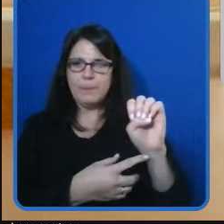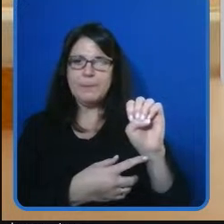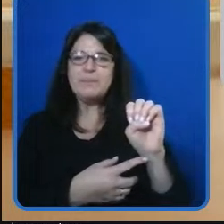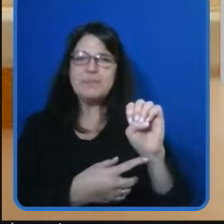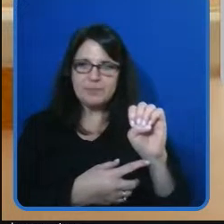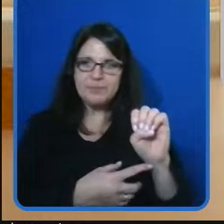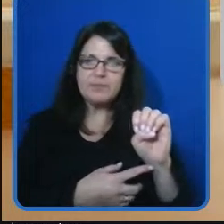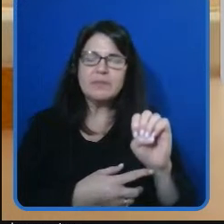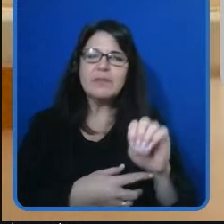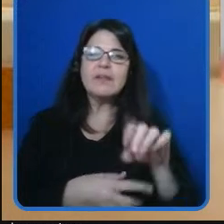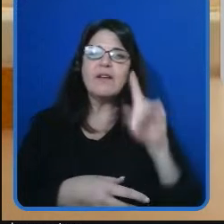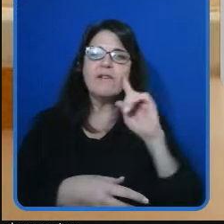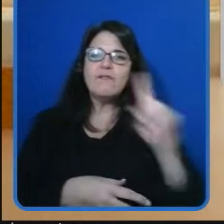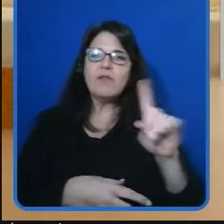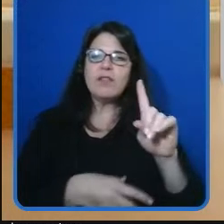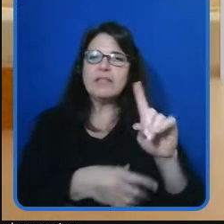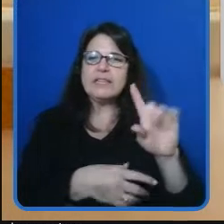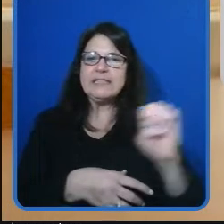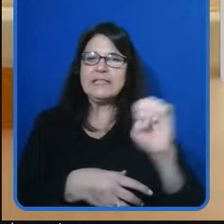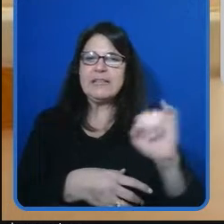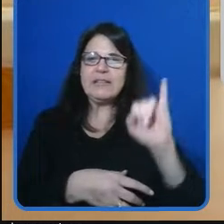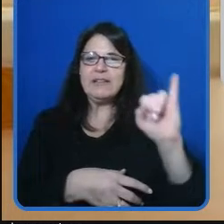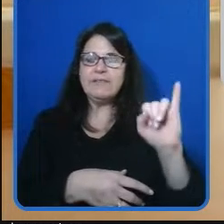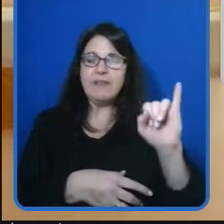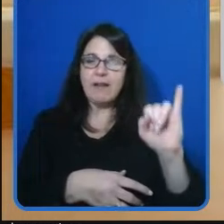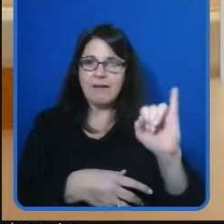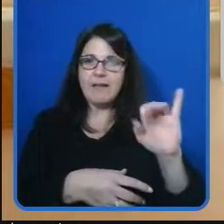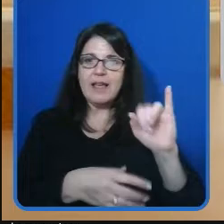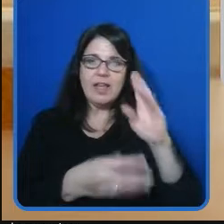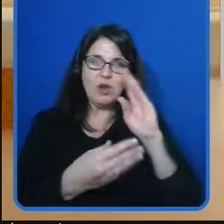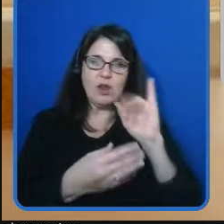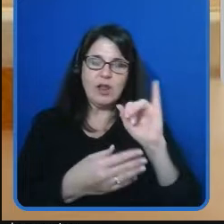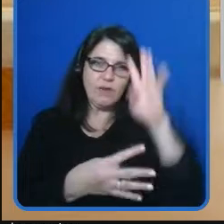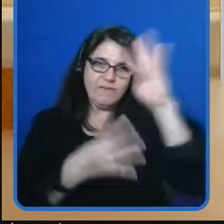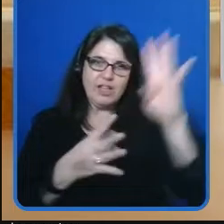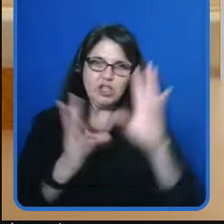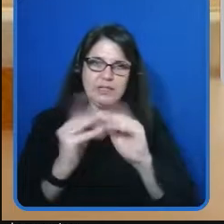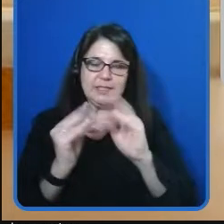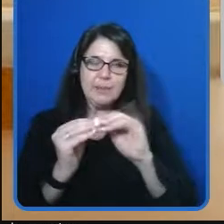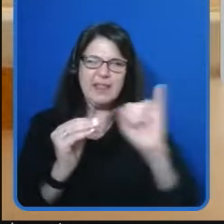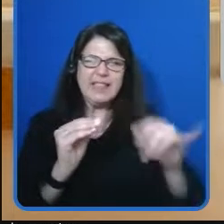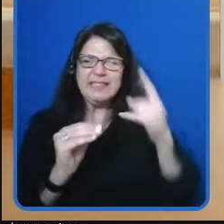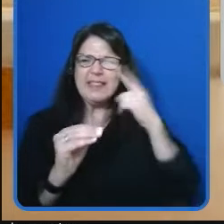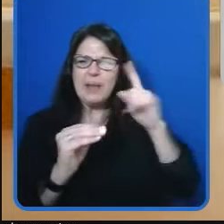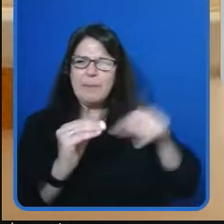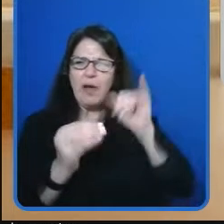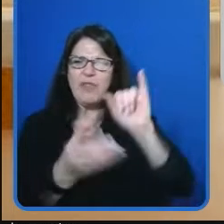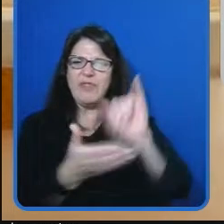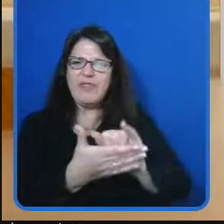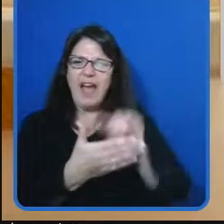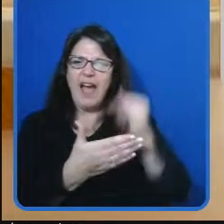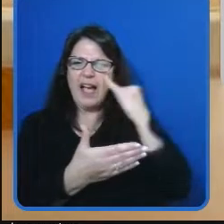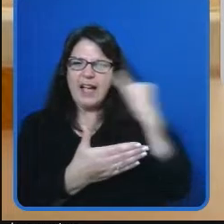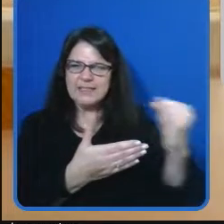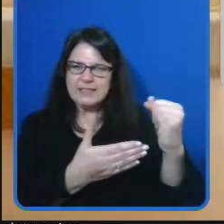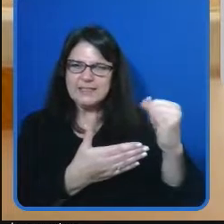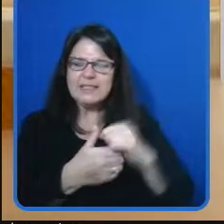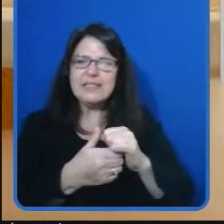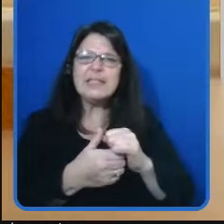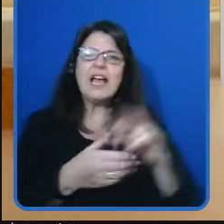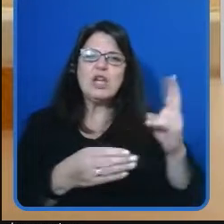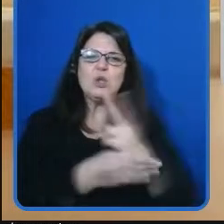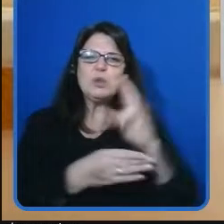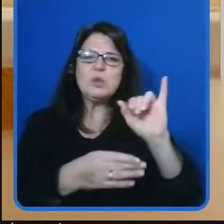of innovation, let's think anew of imposter syndrome and use that mindset shift to grow our ability to create